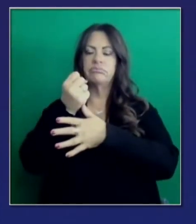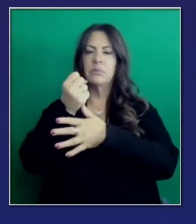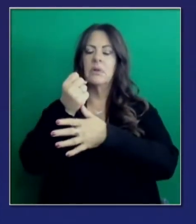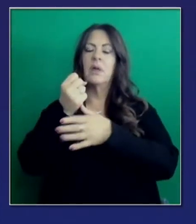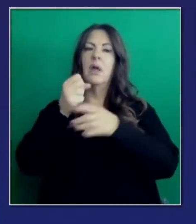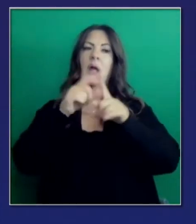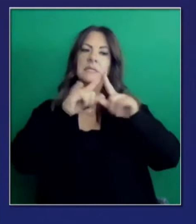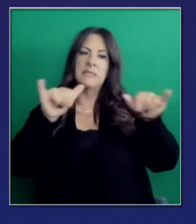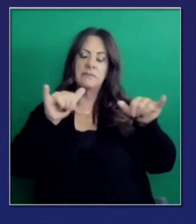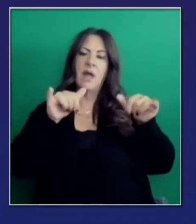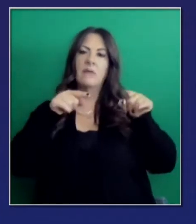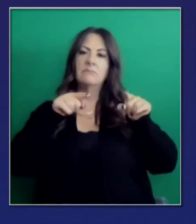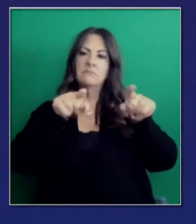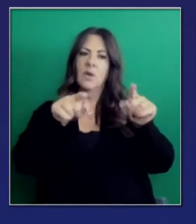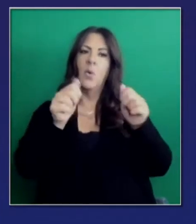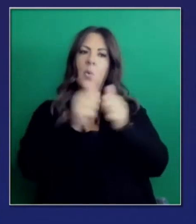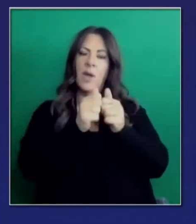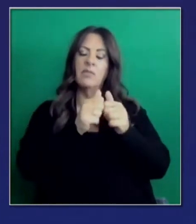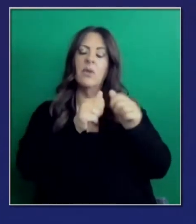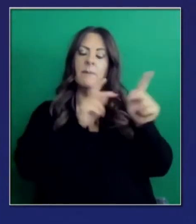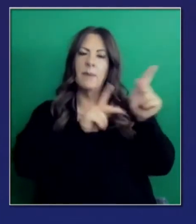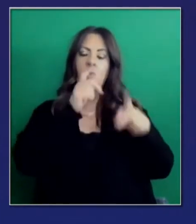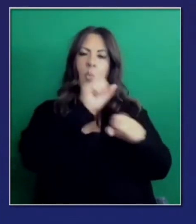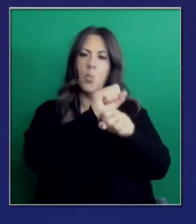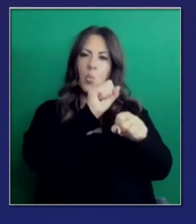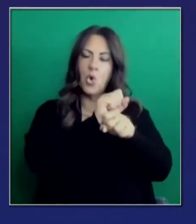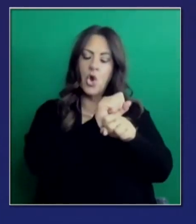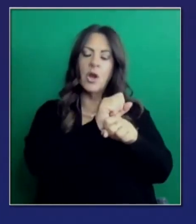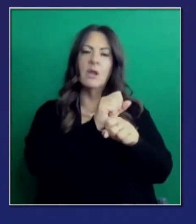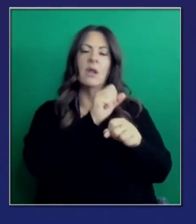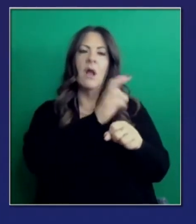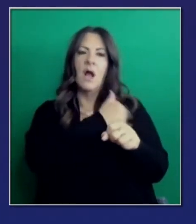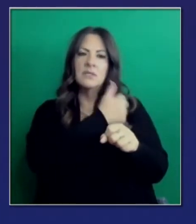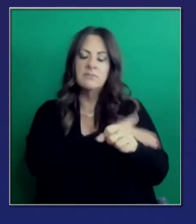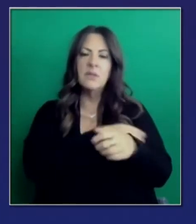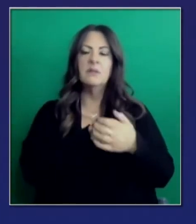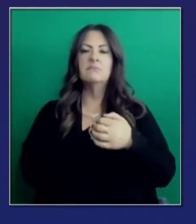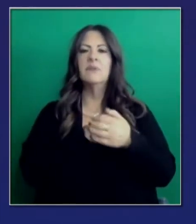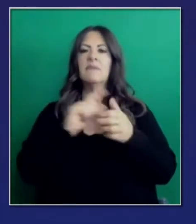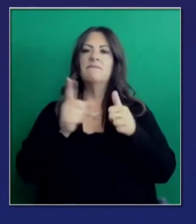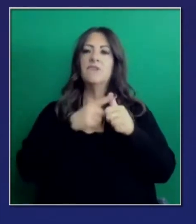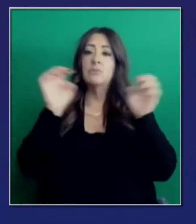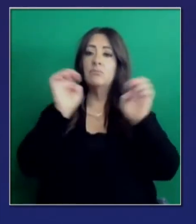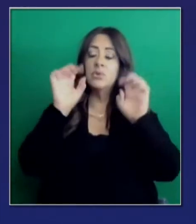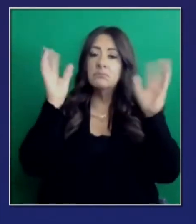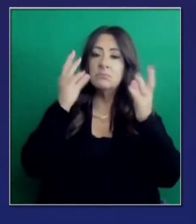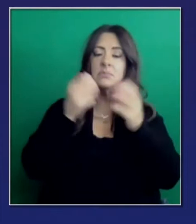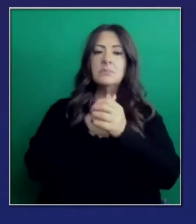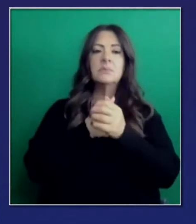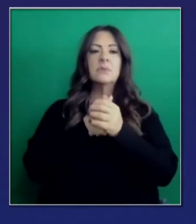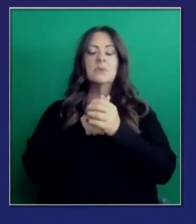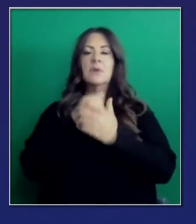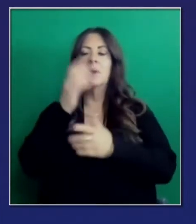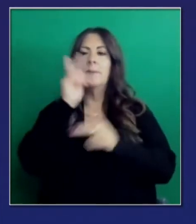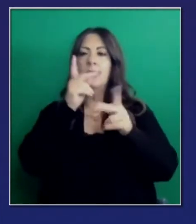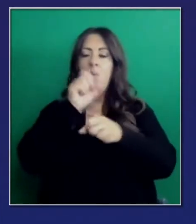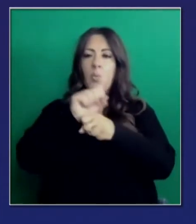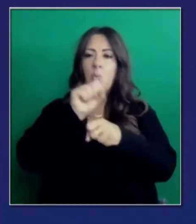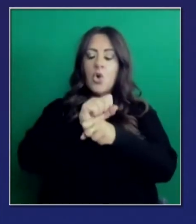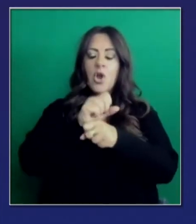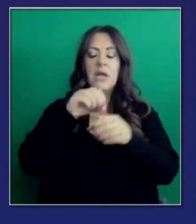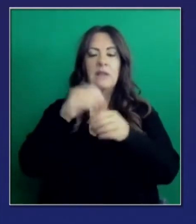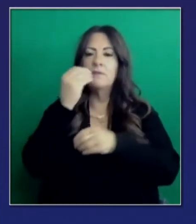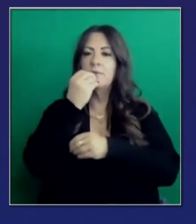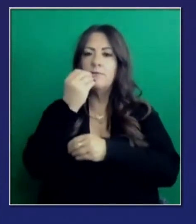first responders, food and agriculture workers, and school staff and teachers. So I want to make this clear.